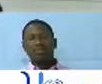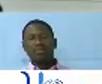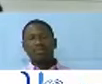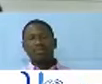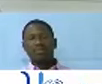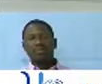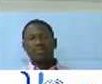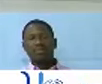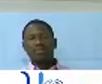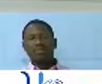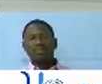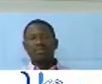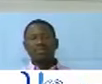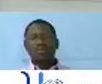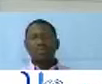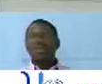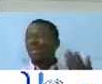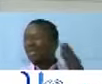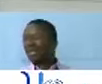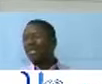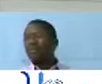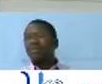So he used religion and culture.